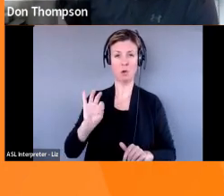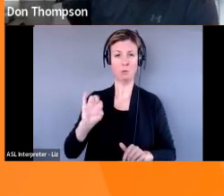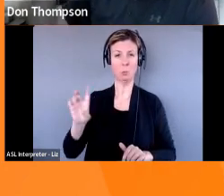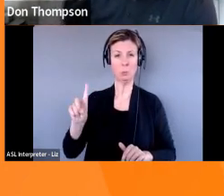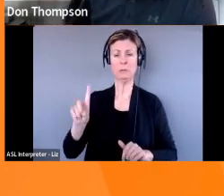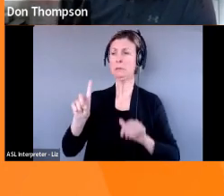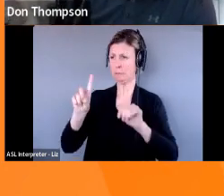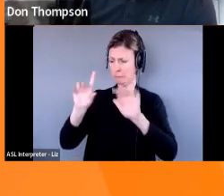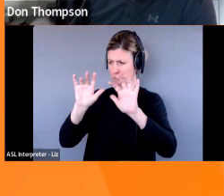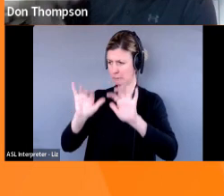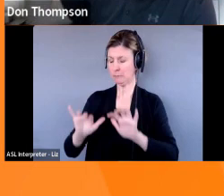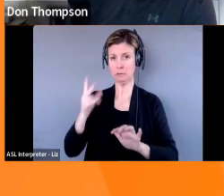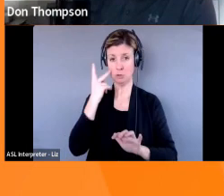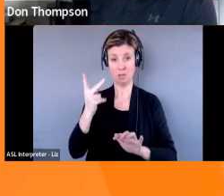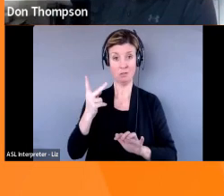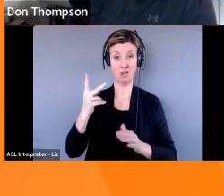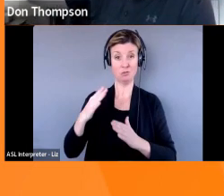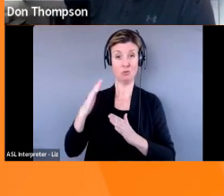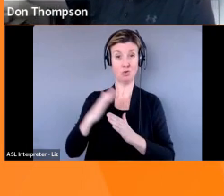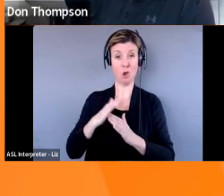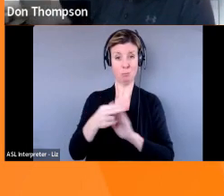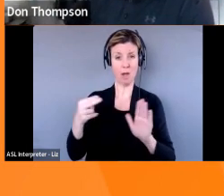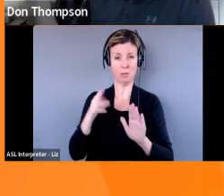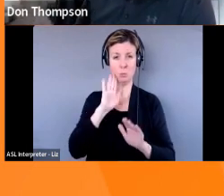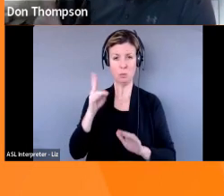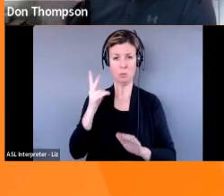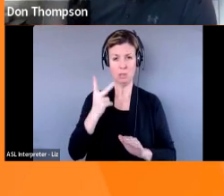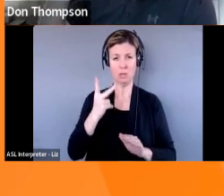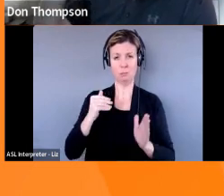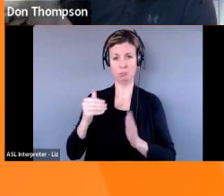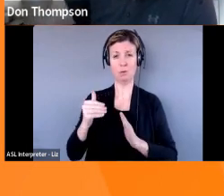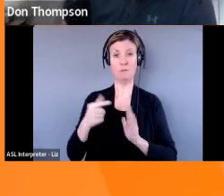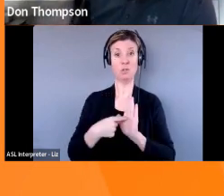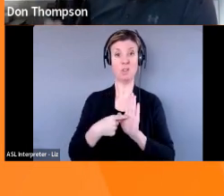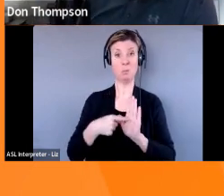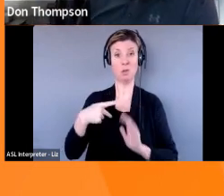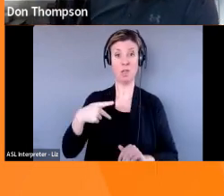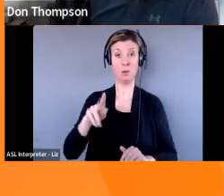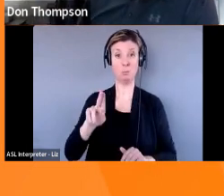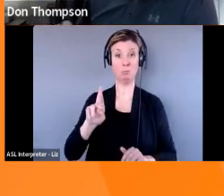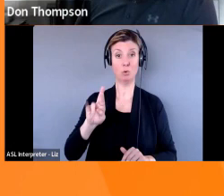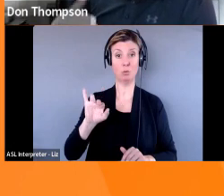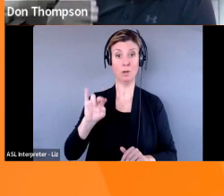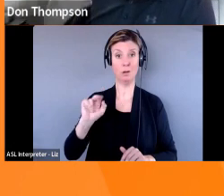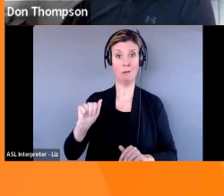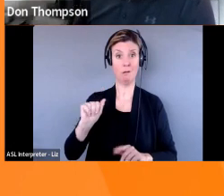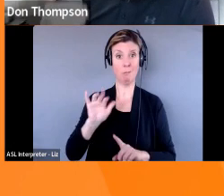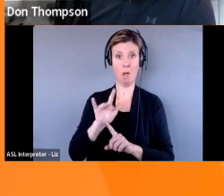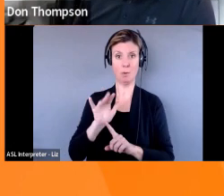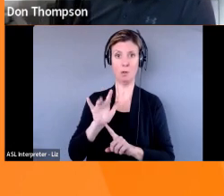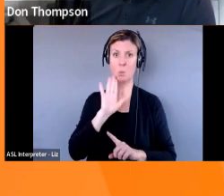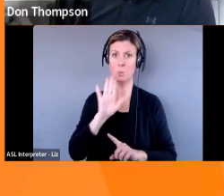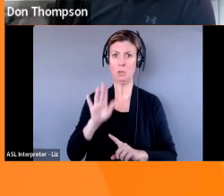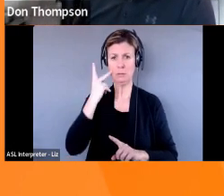spots all over that page. Purina, for cat food or what have you, they're taking up lots of space. And we